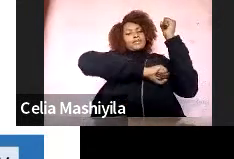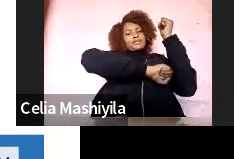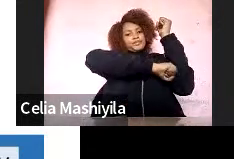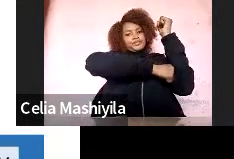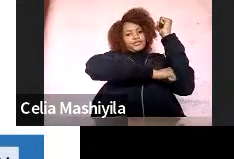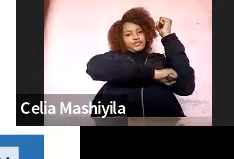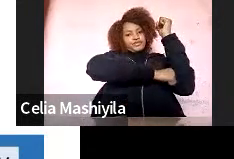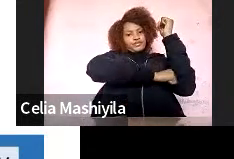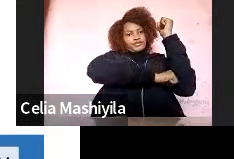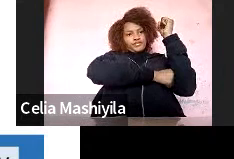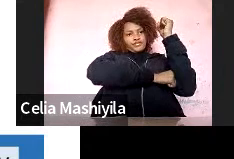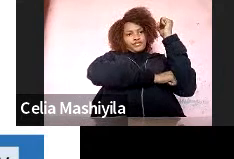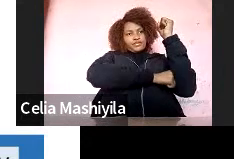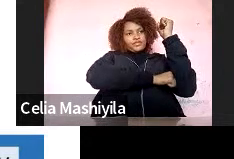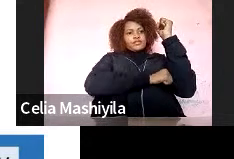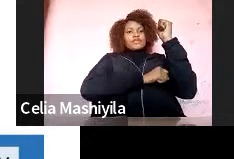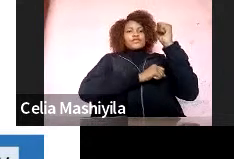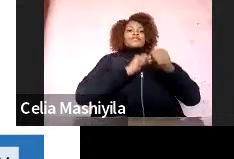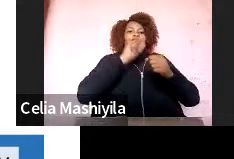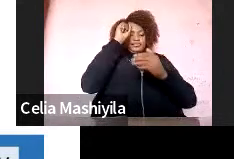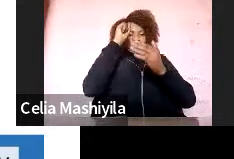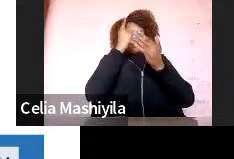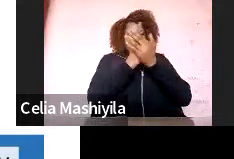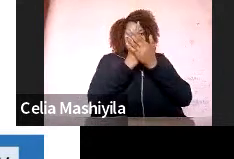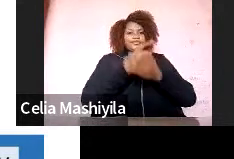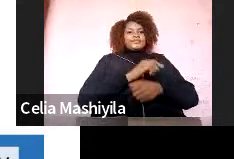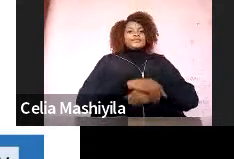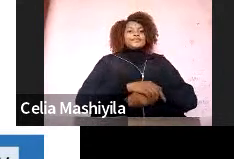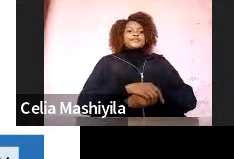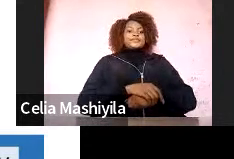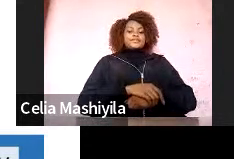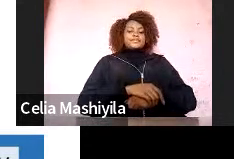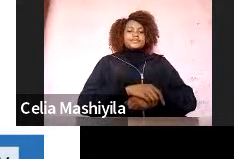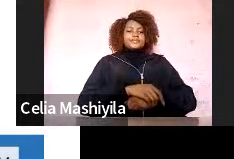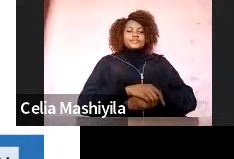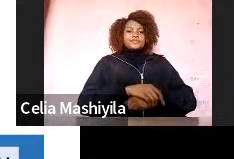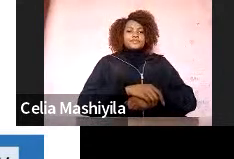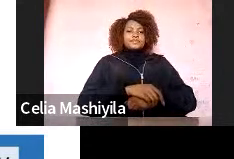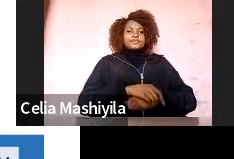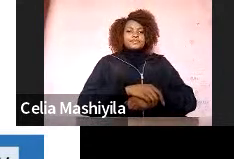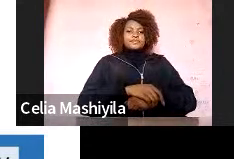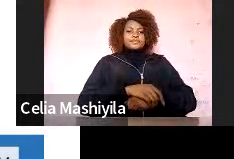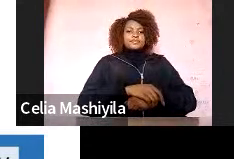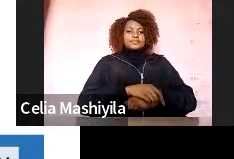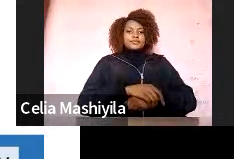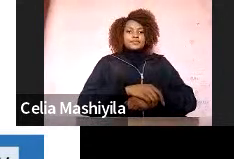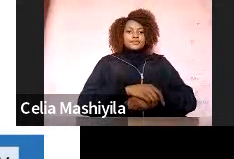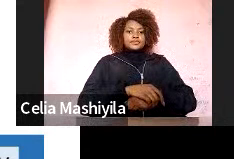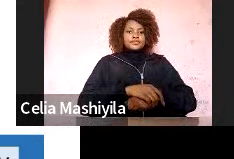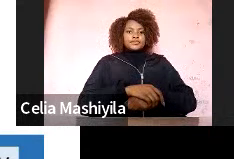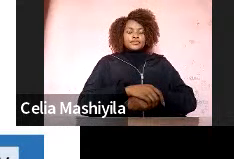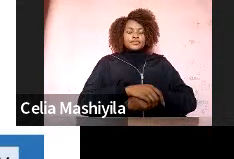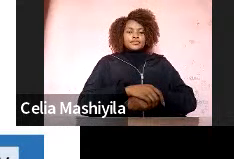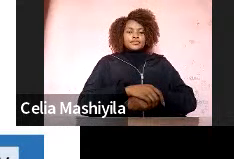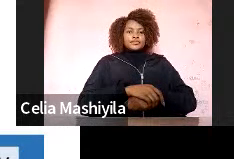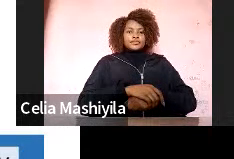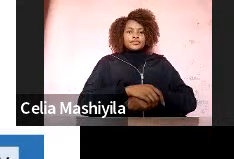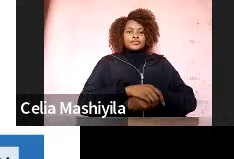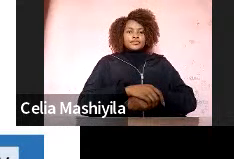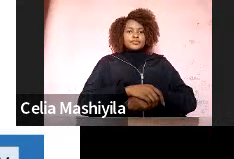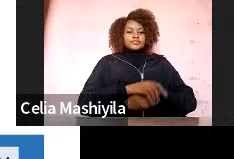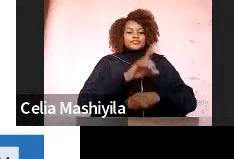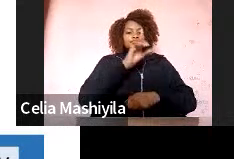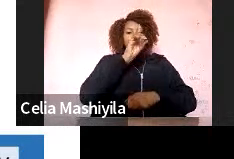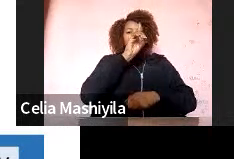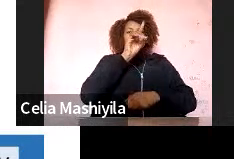has taken the decision. If the decision has been taken at a branch or at the center, therefore DA51